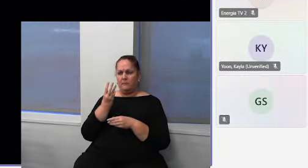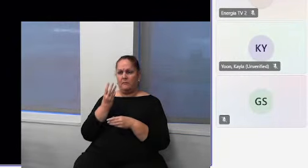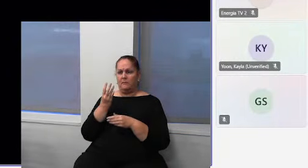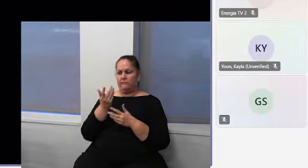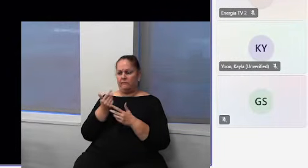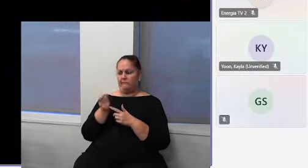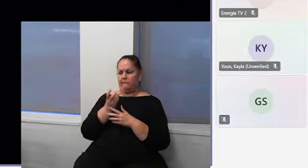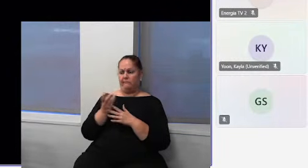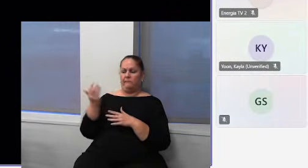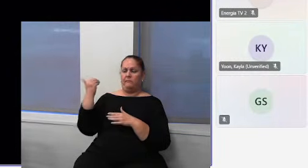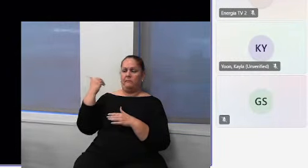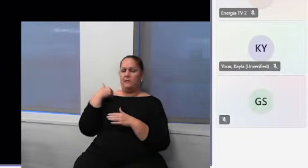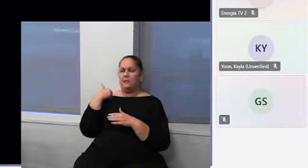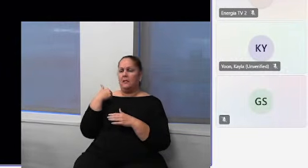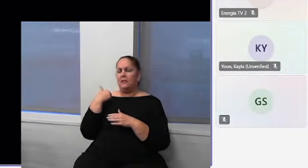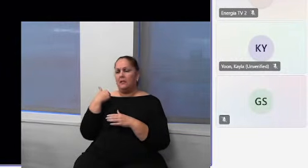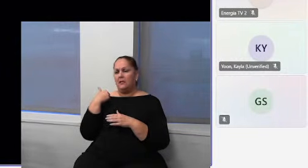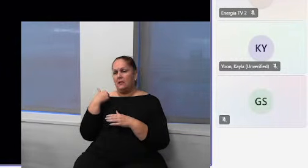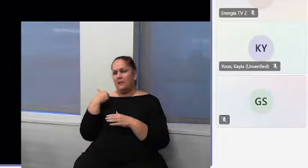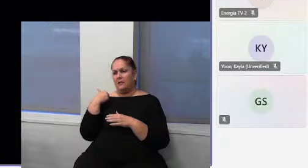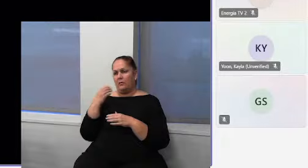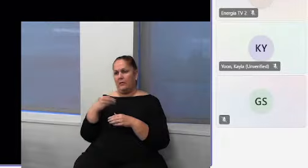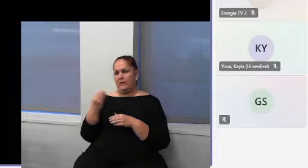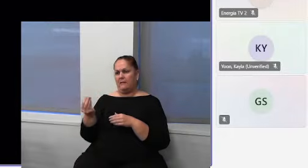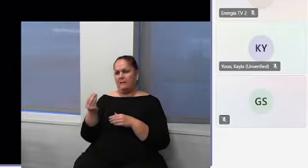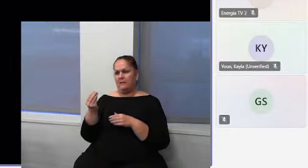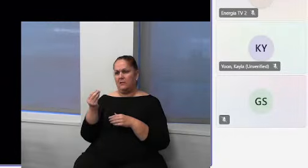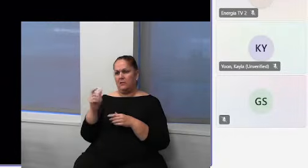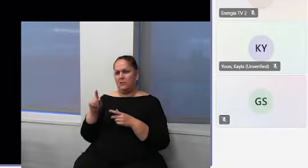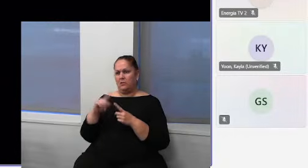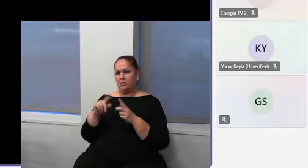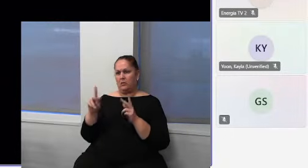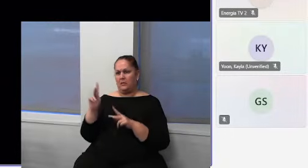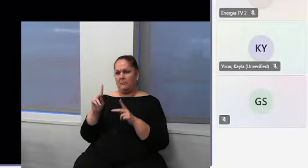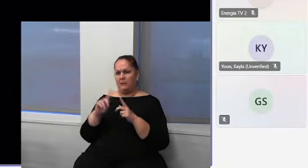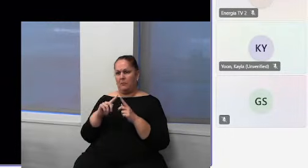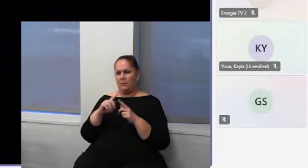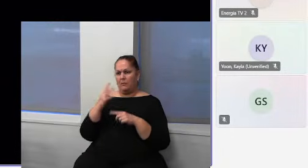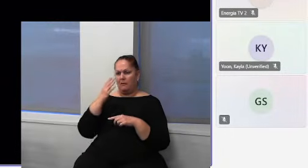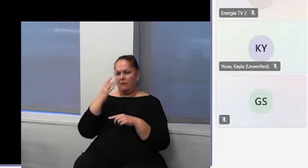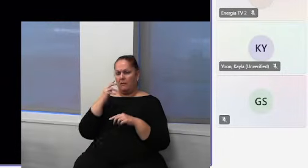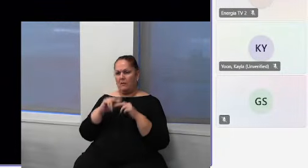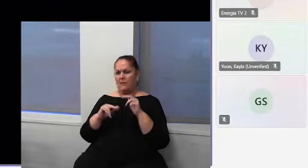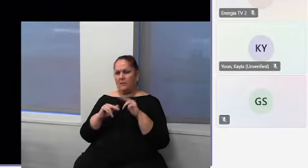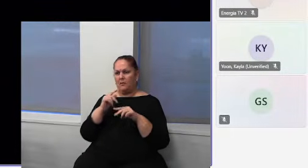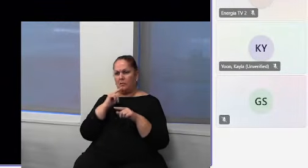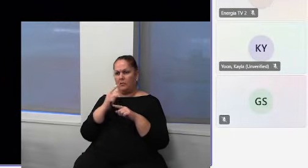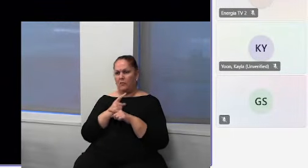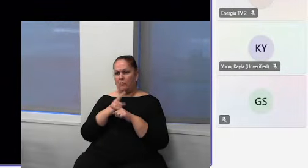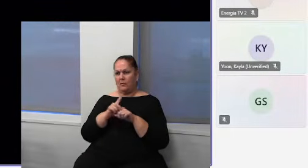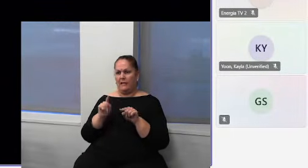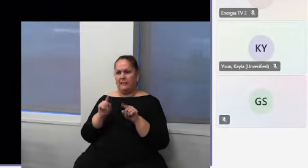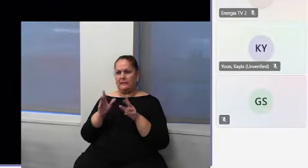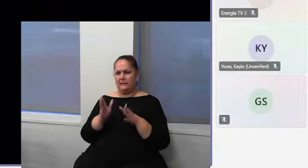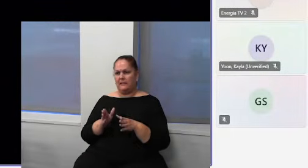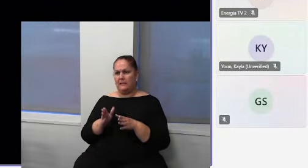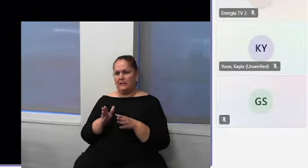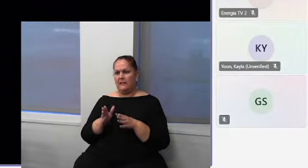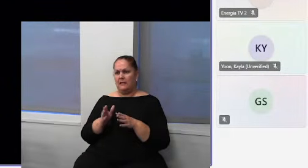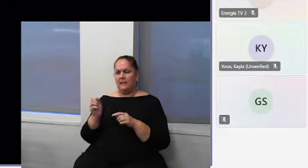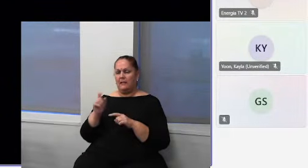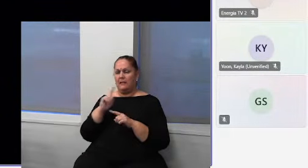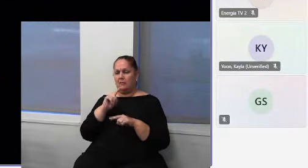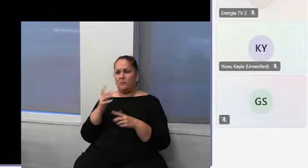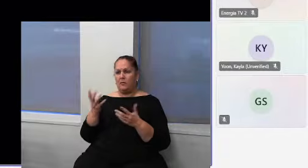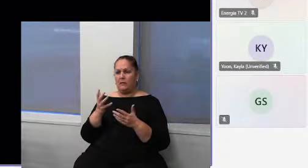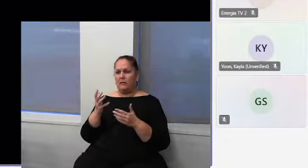told is that weeks ago we gave a list to the people at the front of the building of the regular